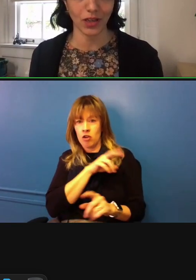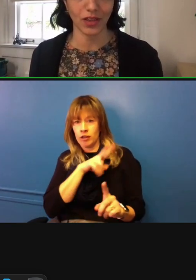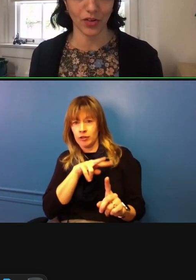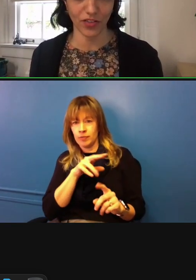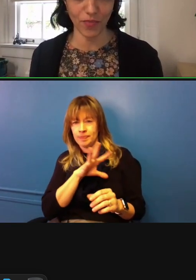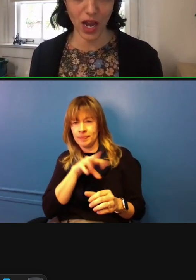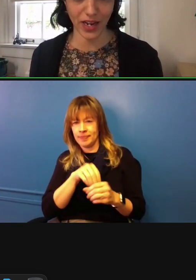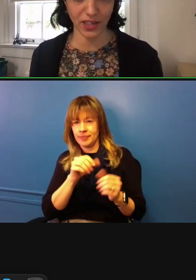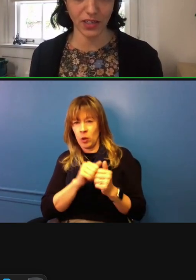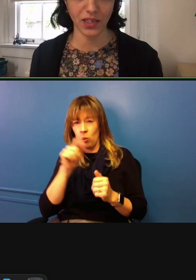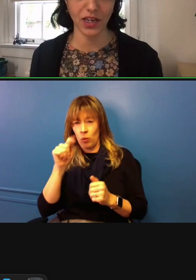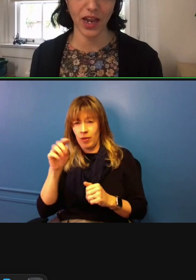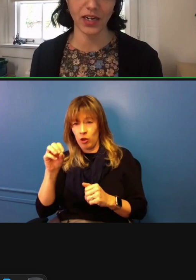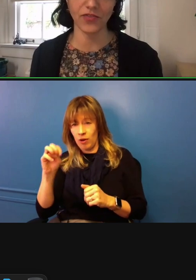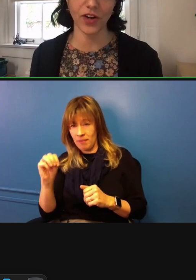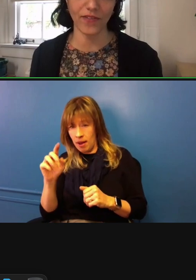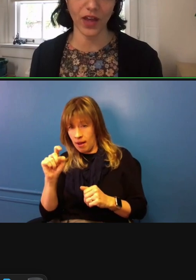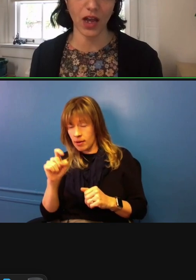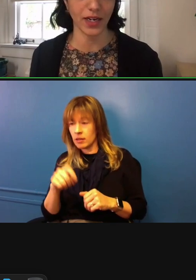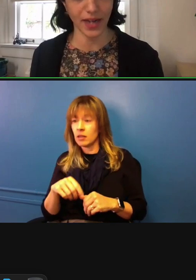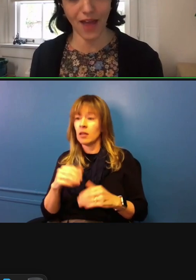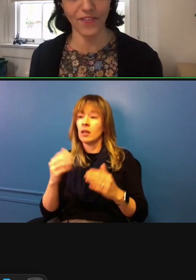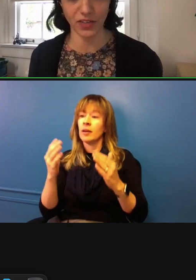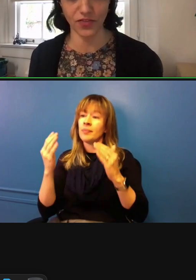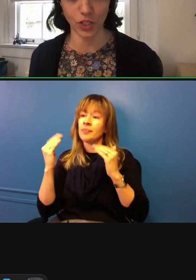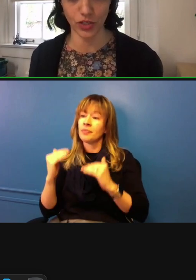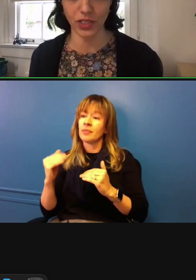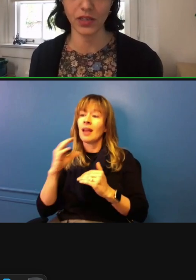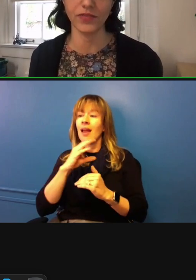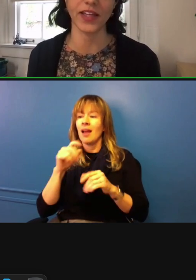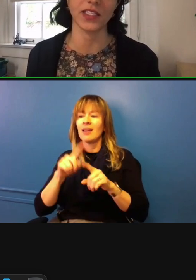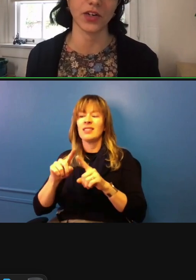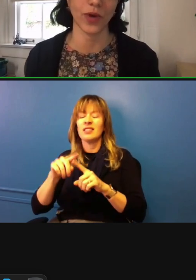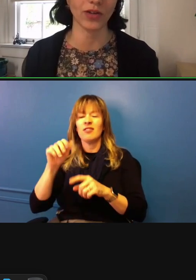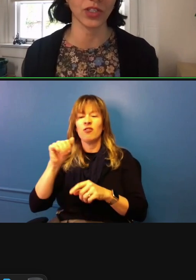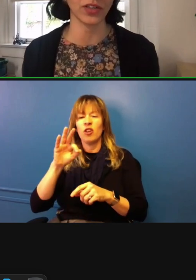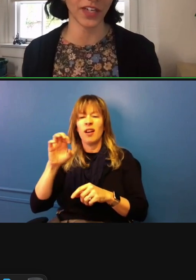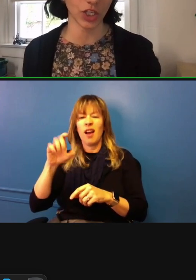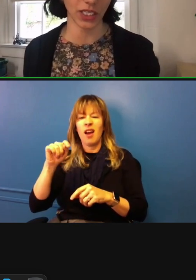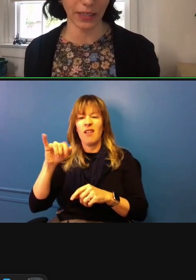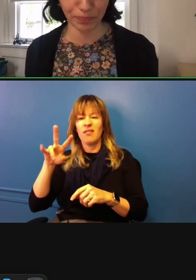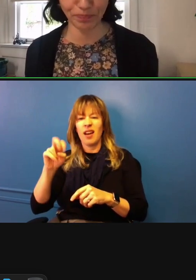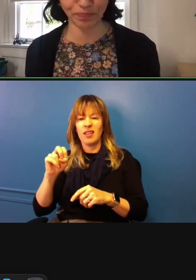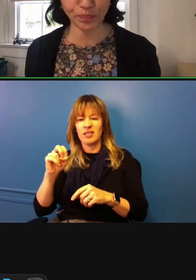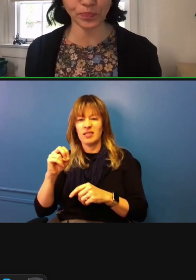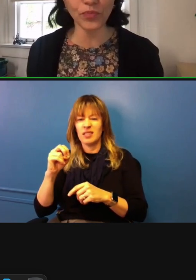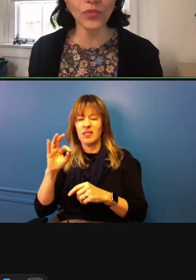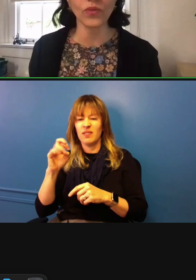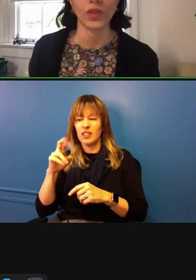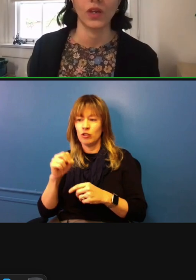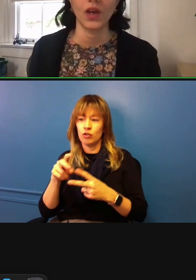engaged in theory of mind, and different and affective features, the valence and arousal of each scene.